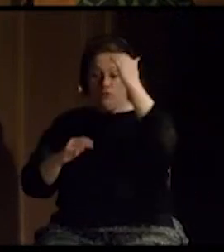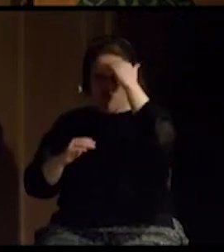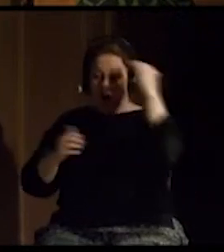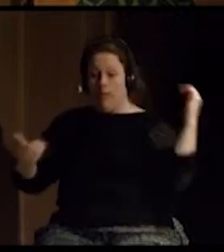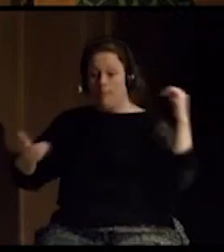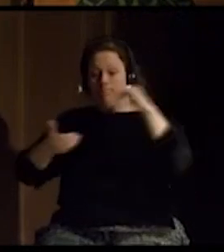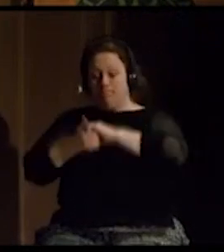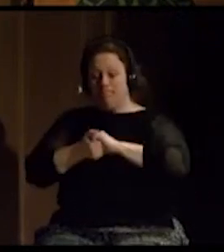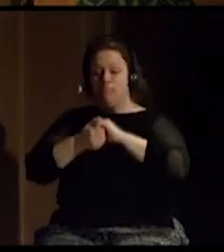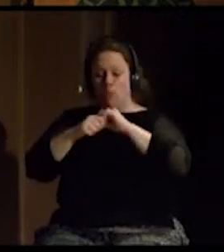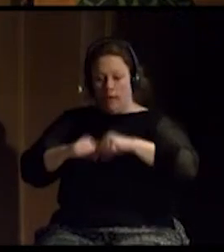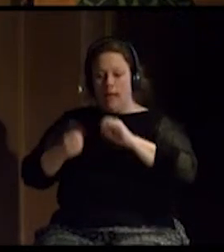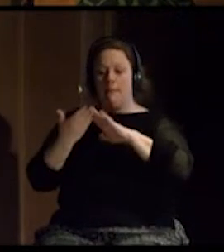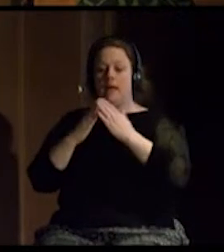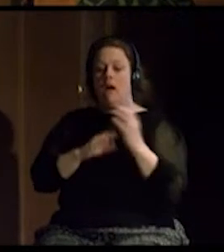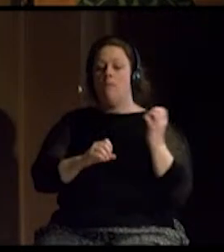understanding.